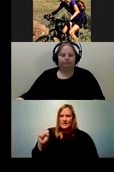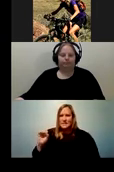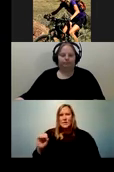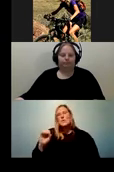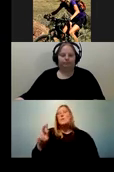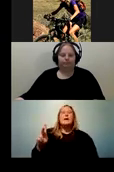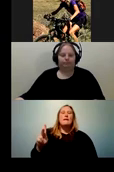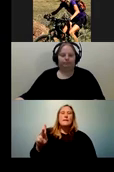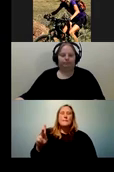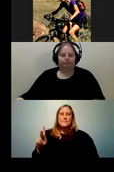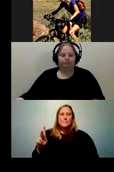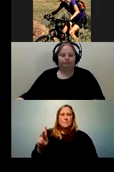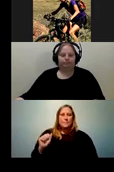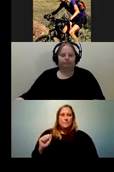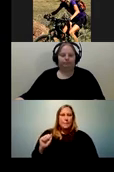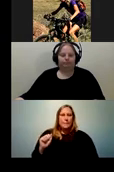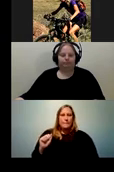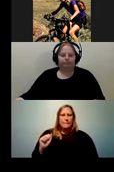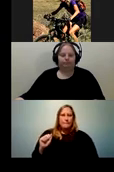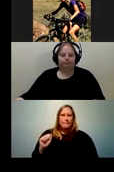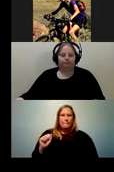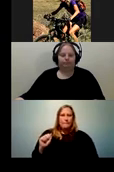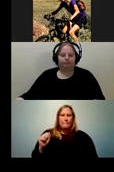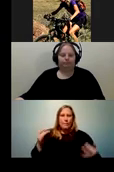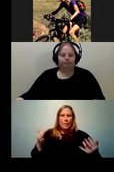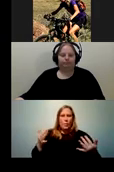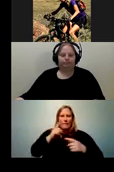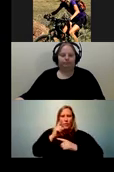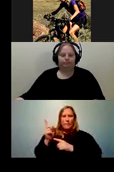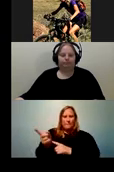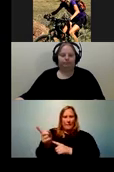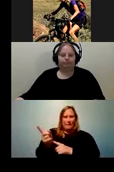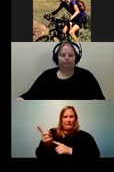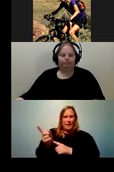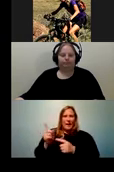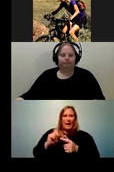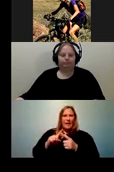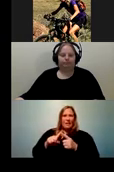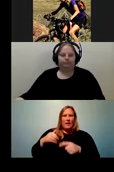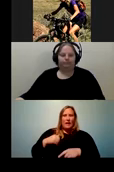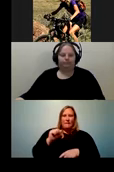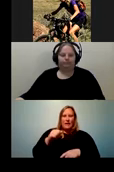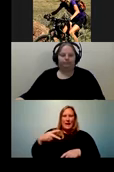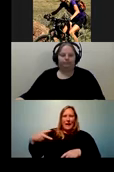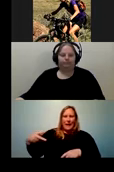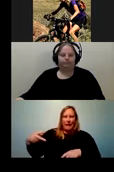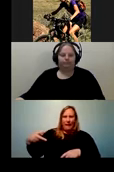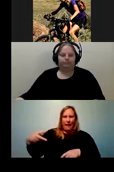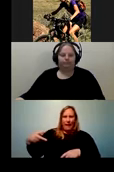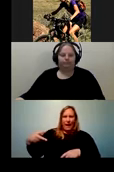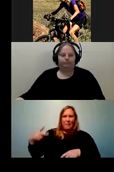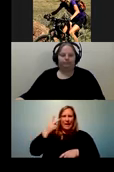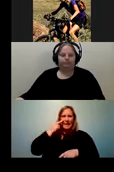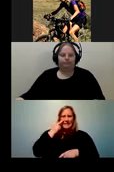How do I do this? I'm going to wait for a minute, and then I have an app I need to turn off on my computer because I can see messages popping